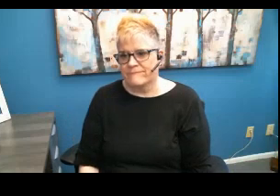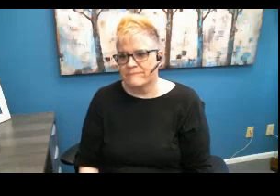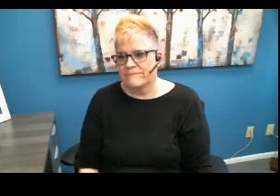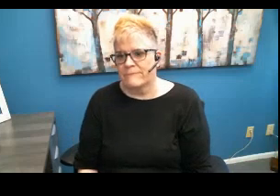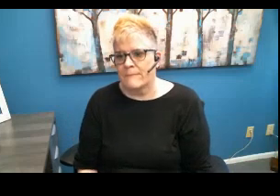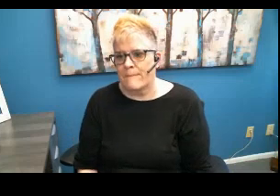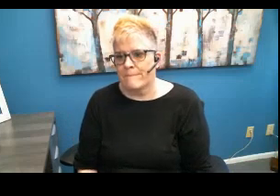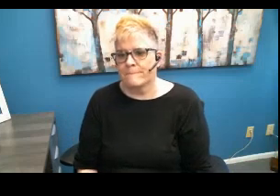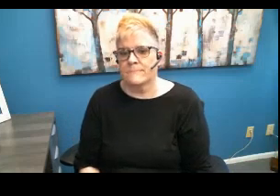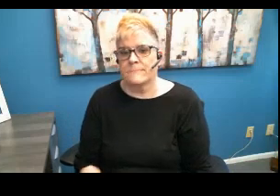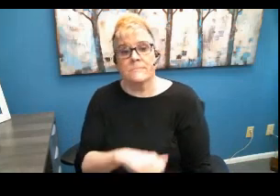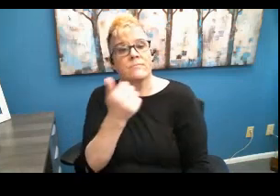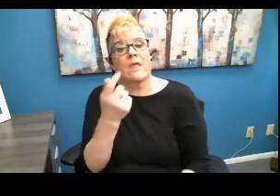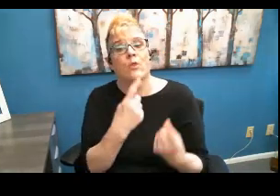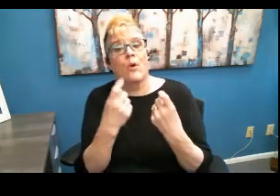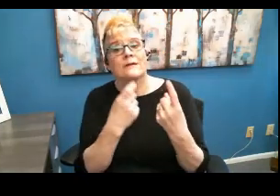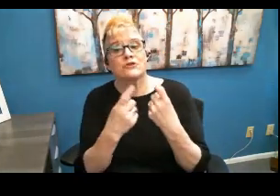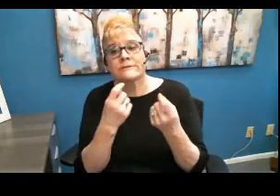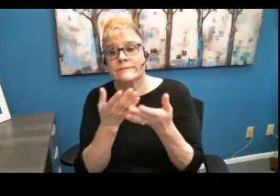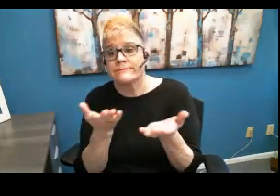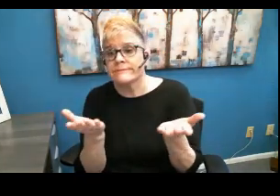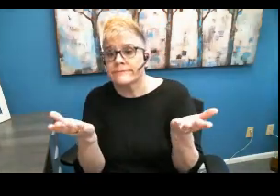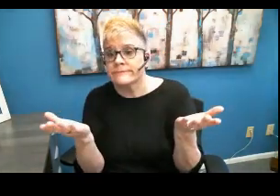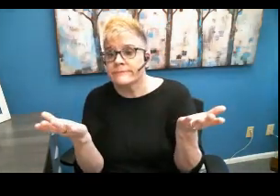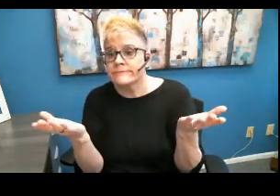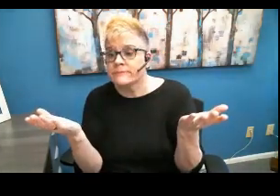What other questions do we have from the audience?